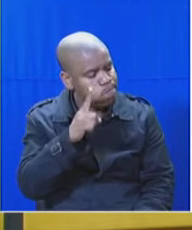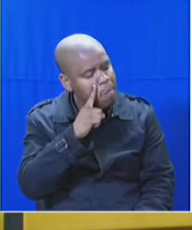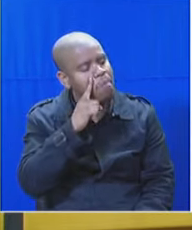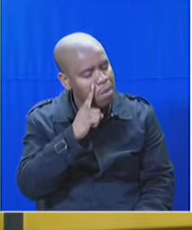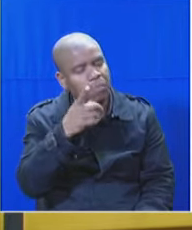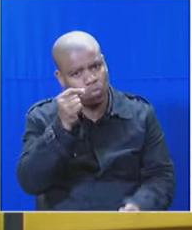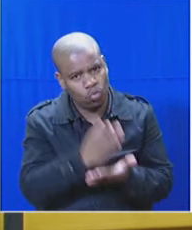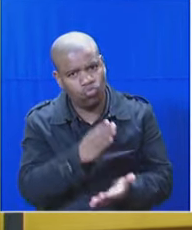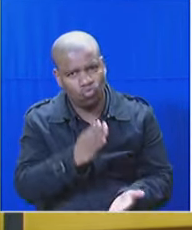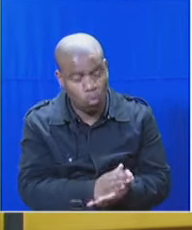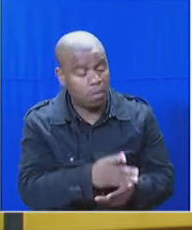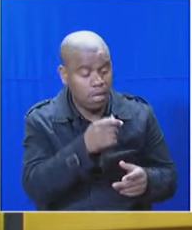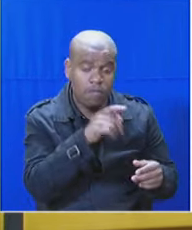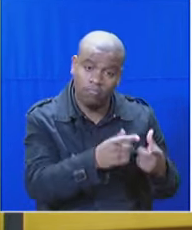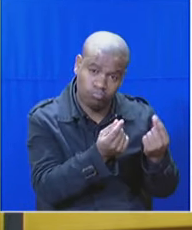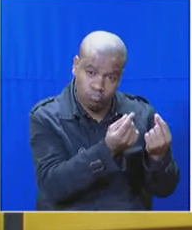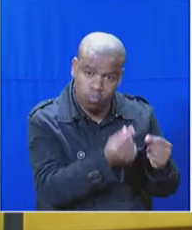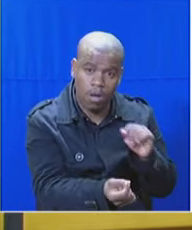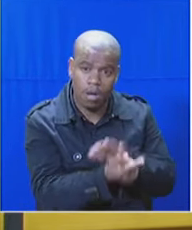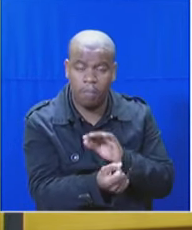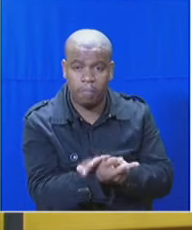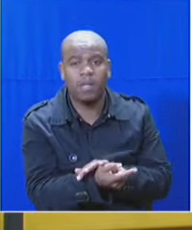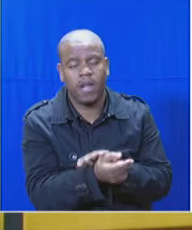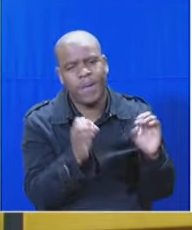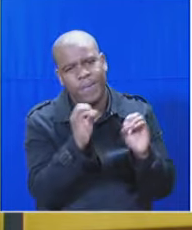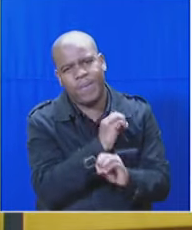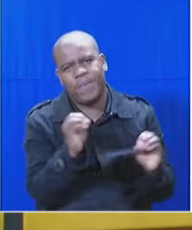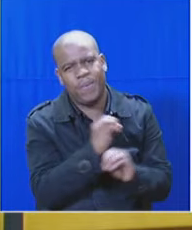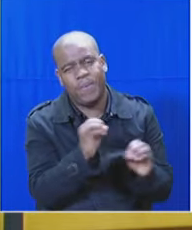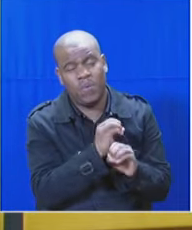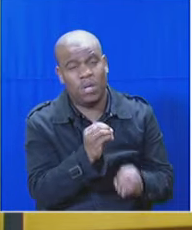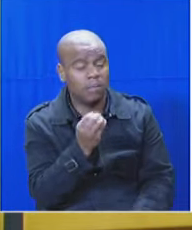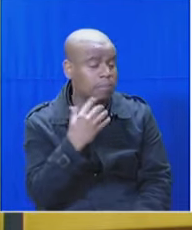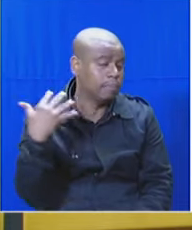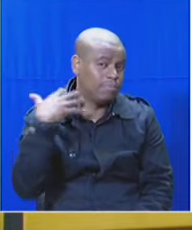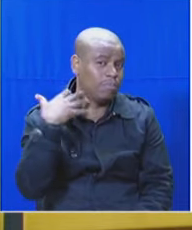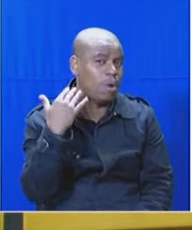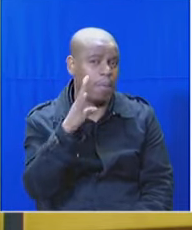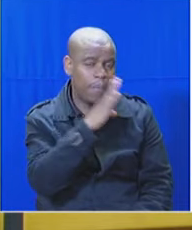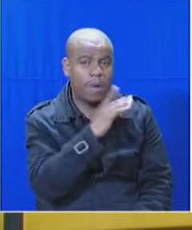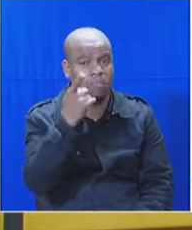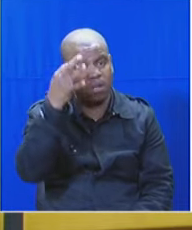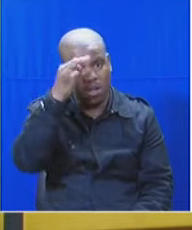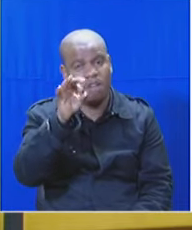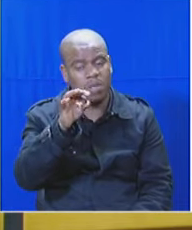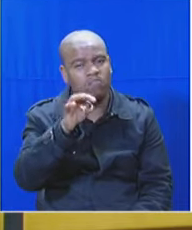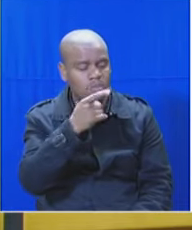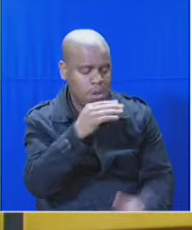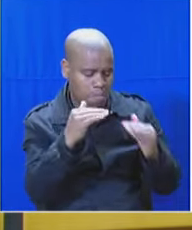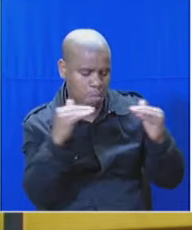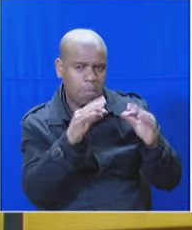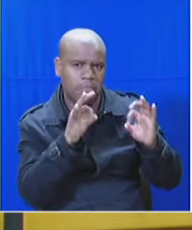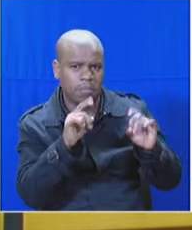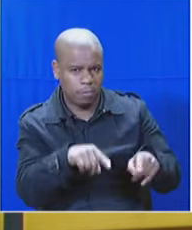when land transactions are being done, there is no exorbitance and milking of the government.